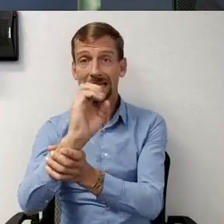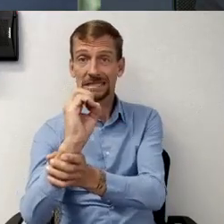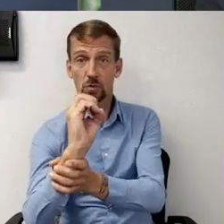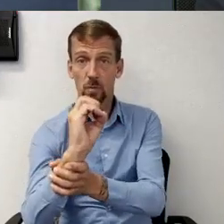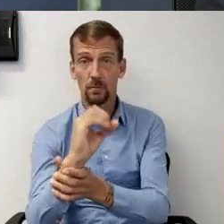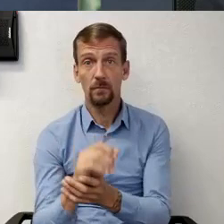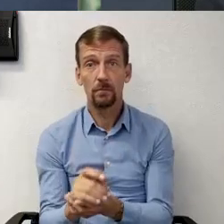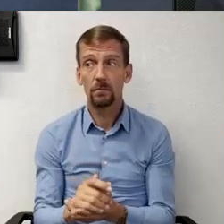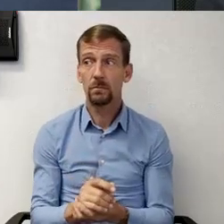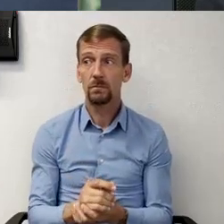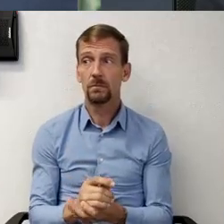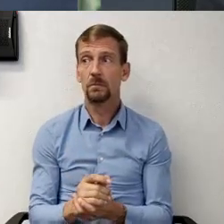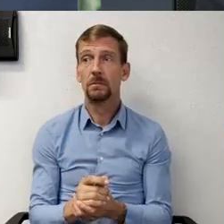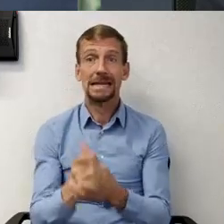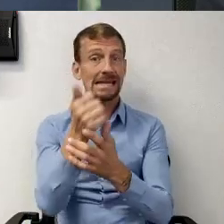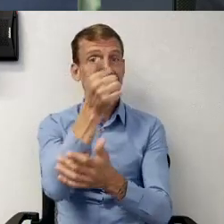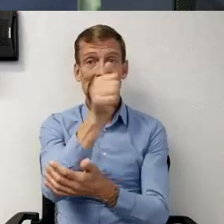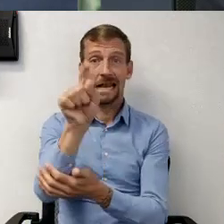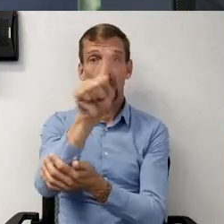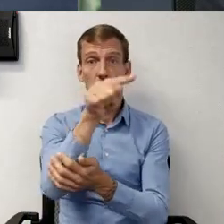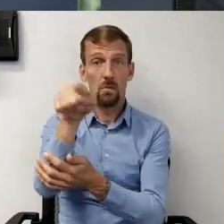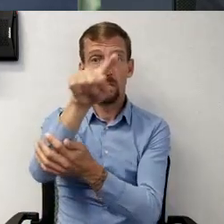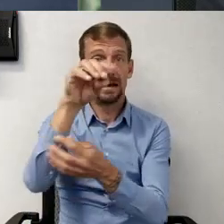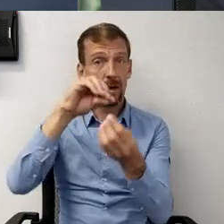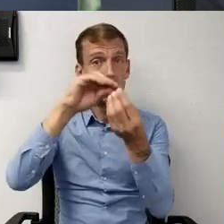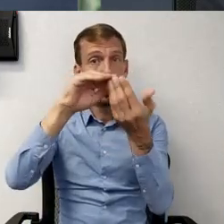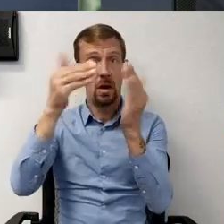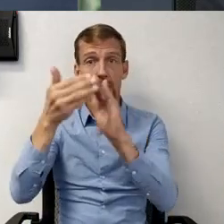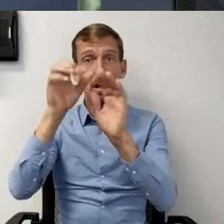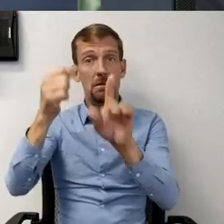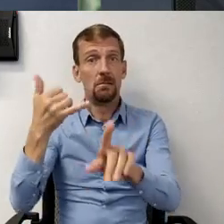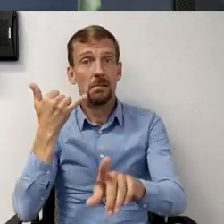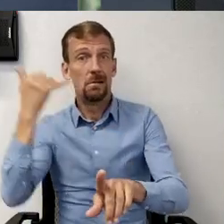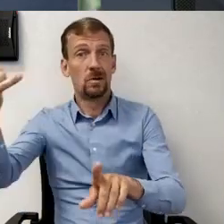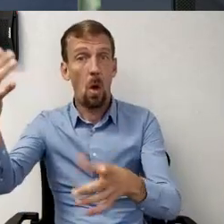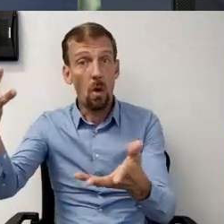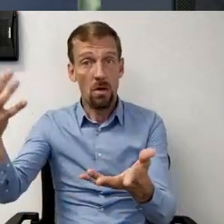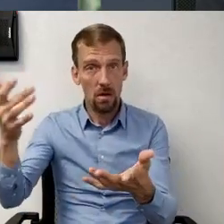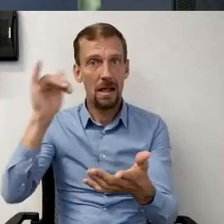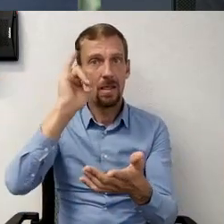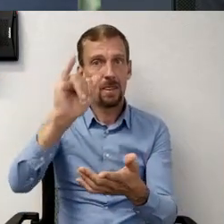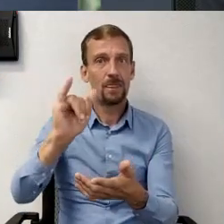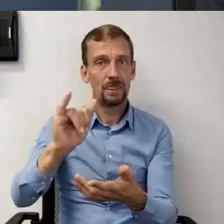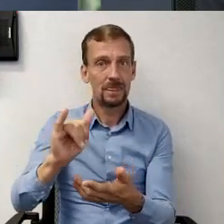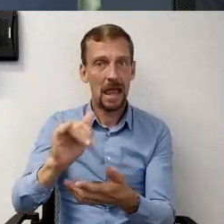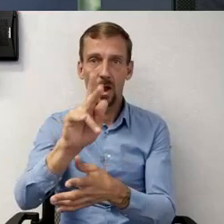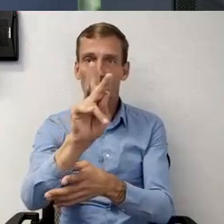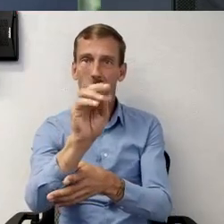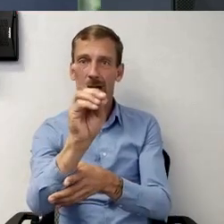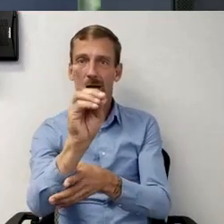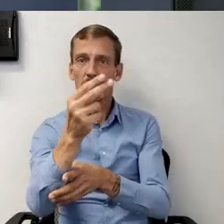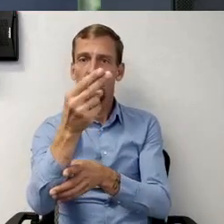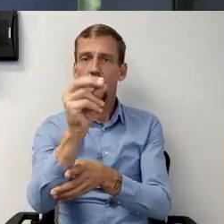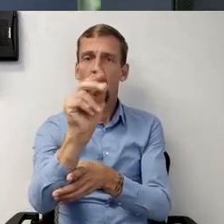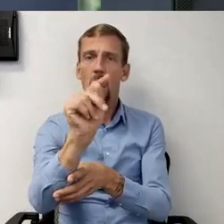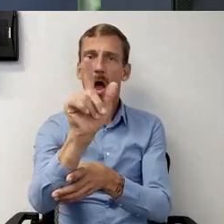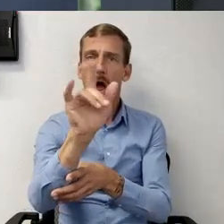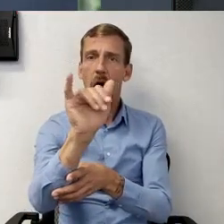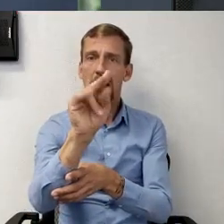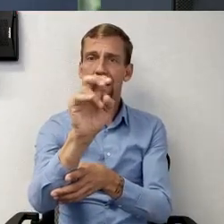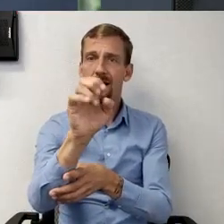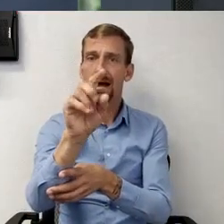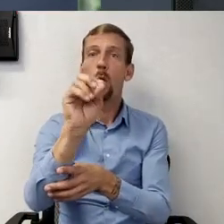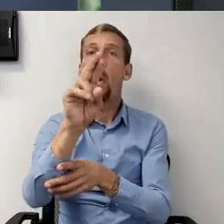624-4110. So anybody in the community can call, that Kaweah Delta hotline or that